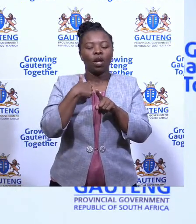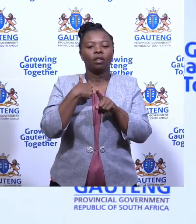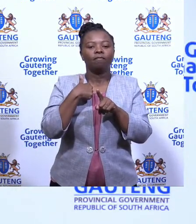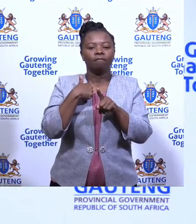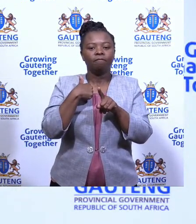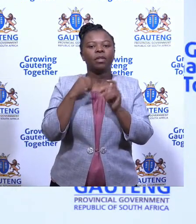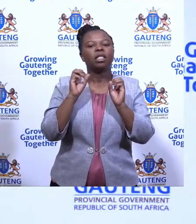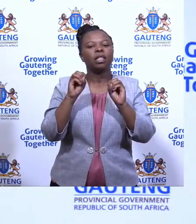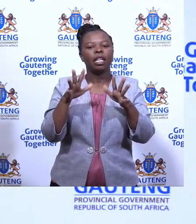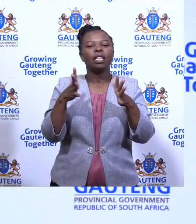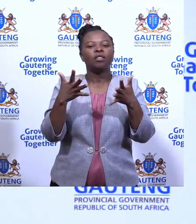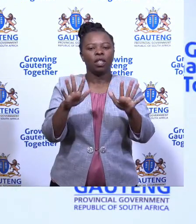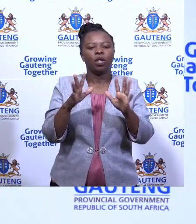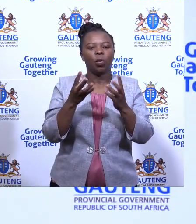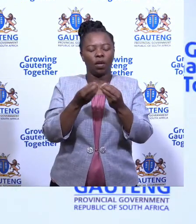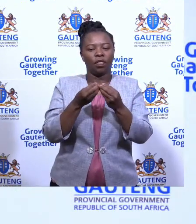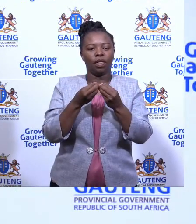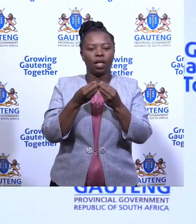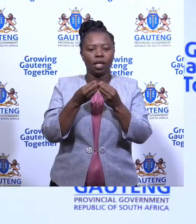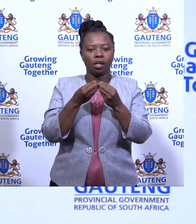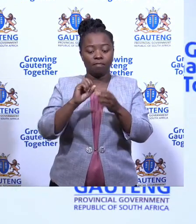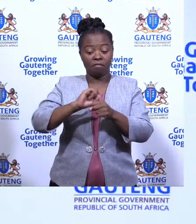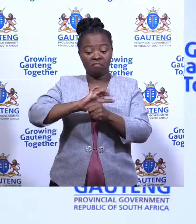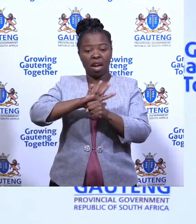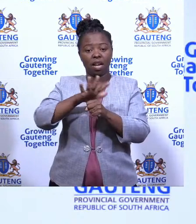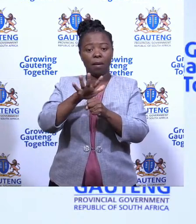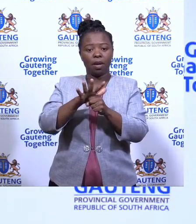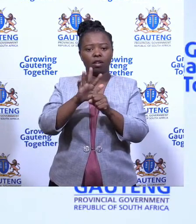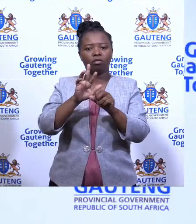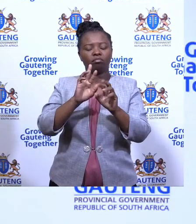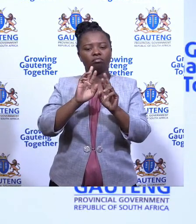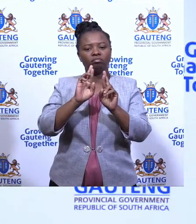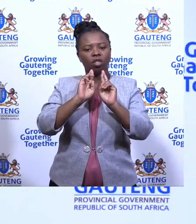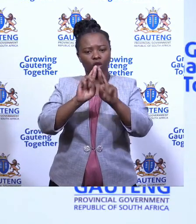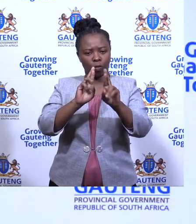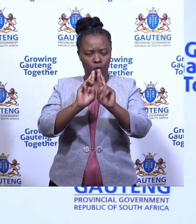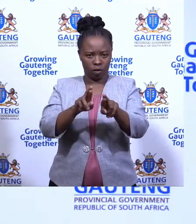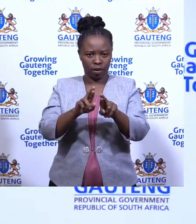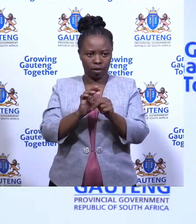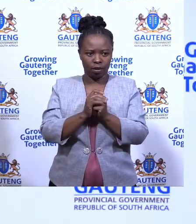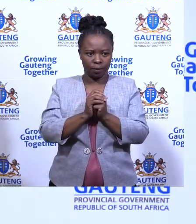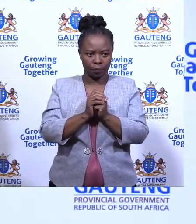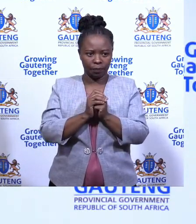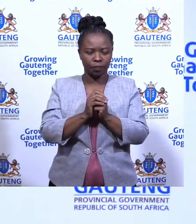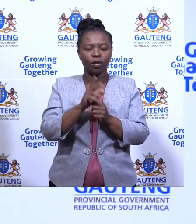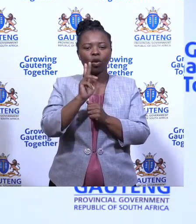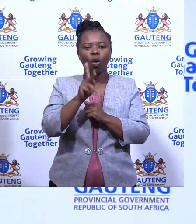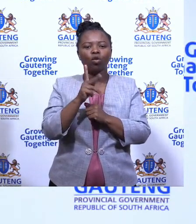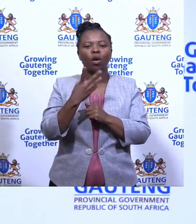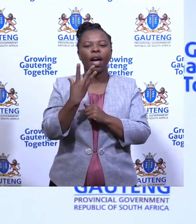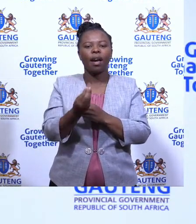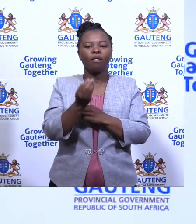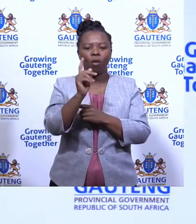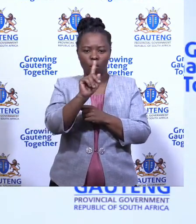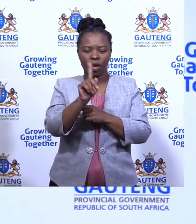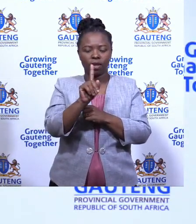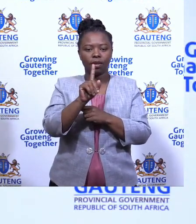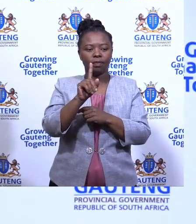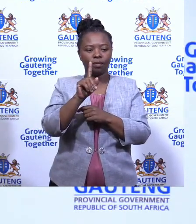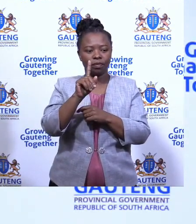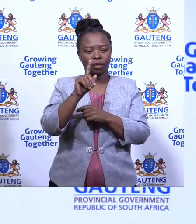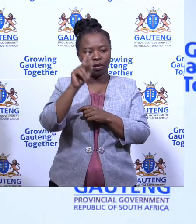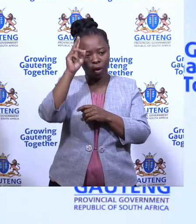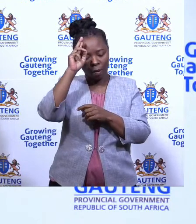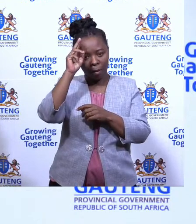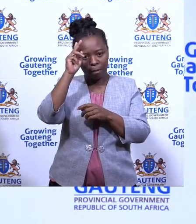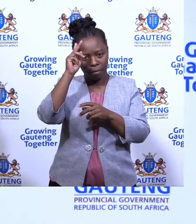the response for the pandemic. Then we also have Professor Lukele, the head